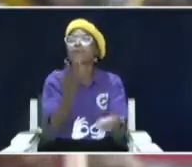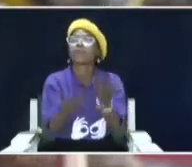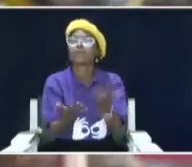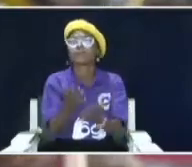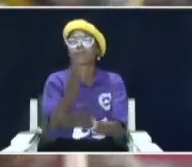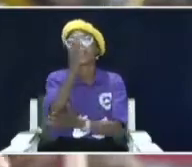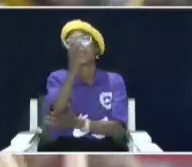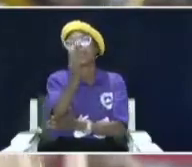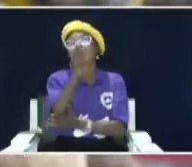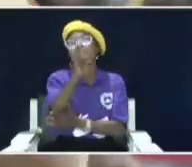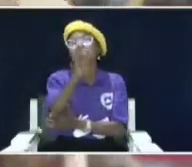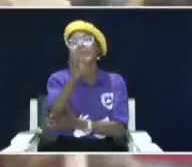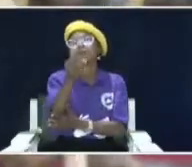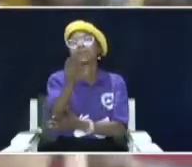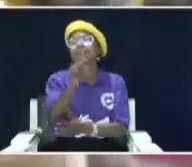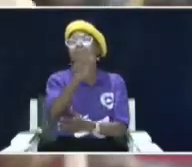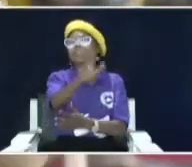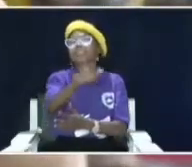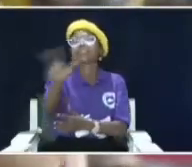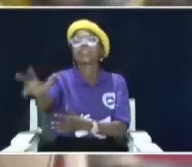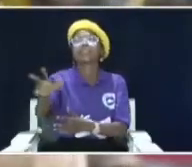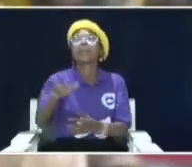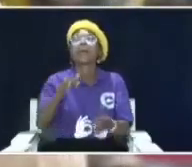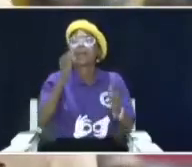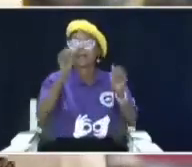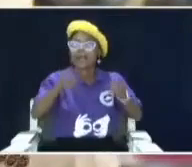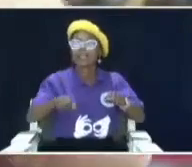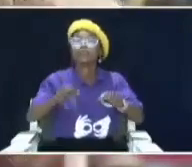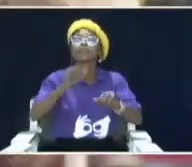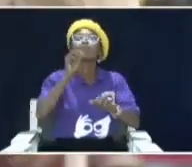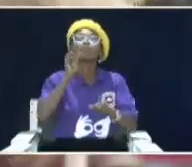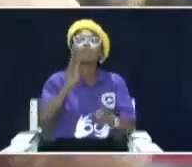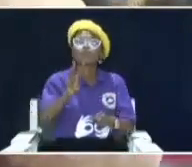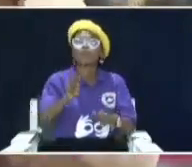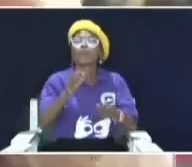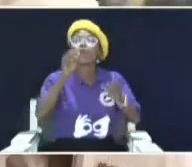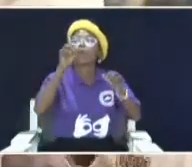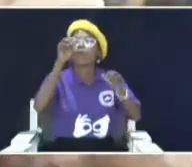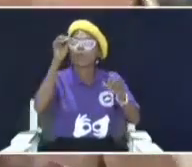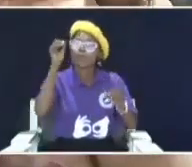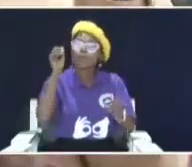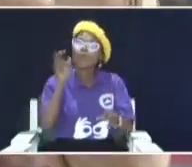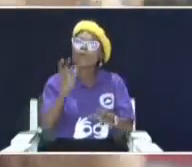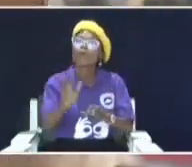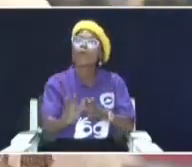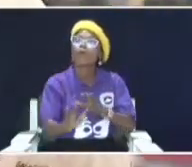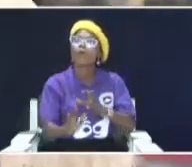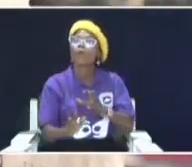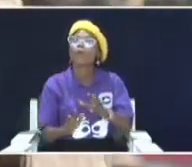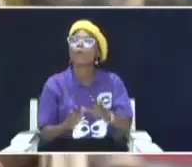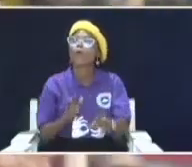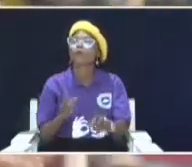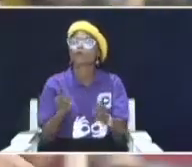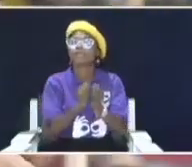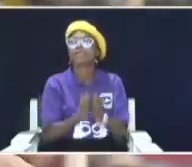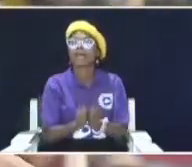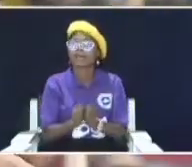Amos 3:3 says, can two walk together except they